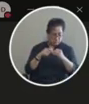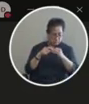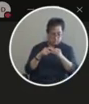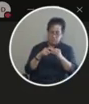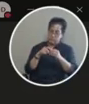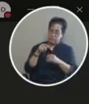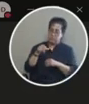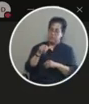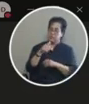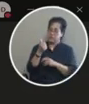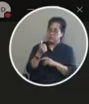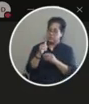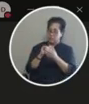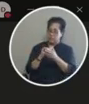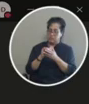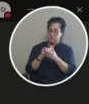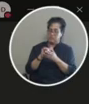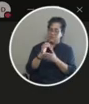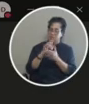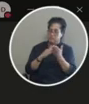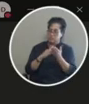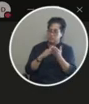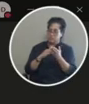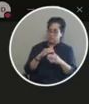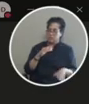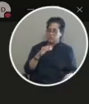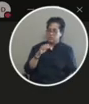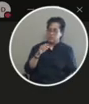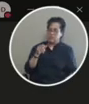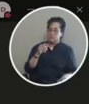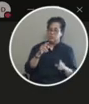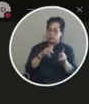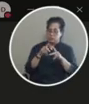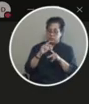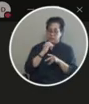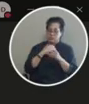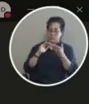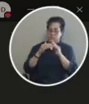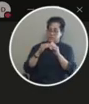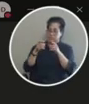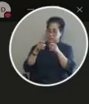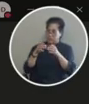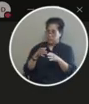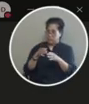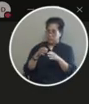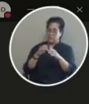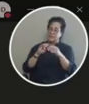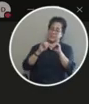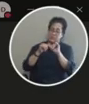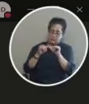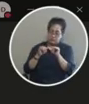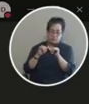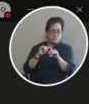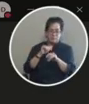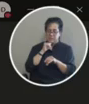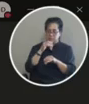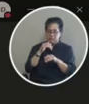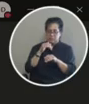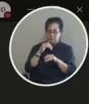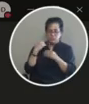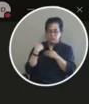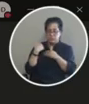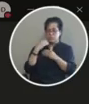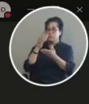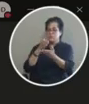different projects, of which those are some. It would be, according to our city engineer, wouldn't be responsible to stop that